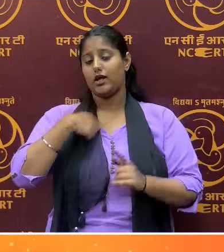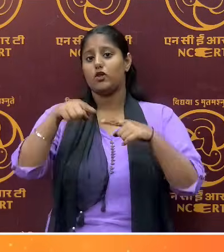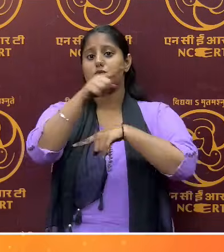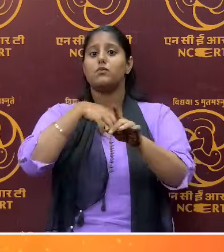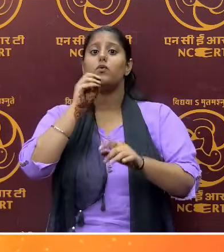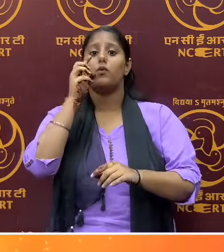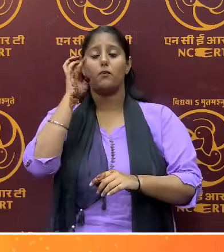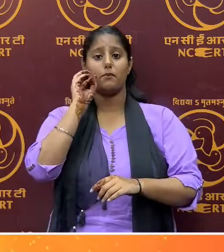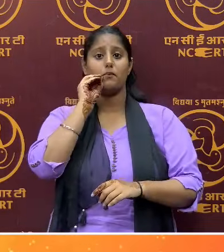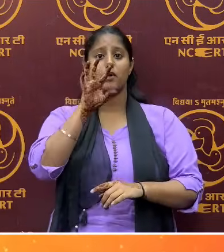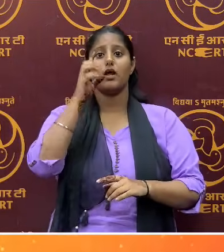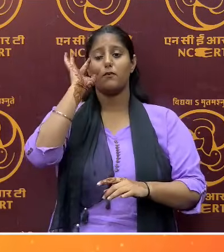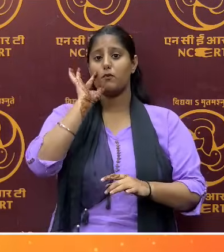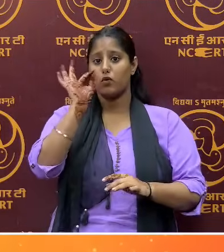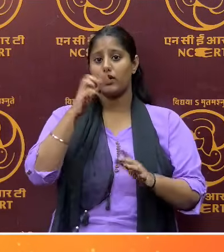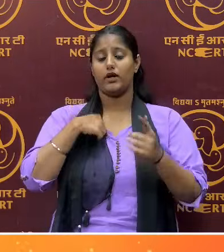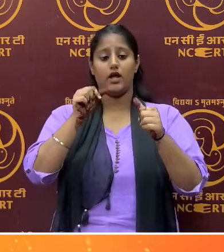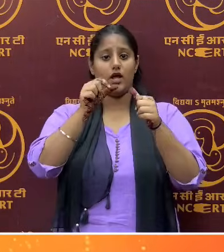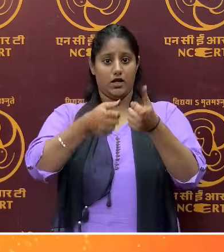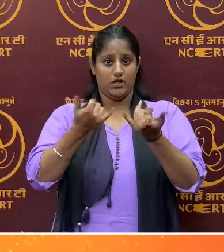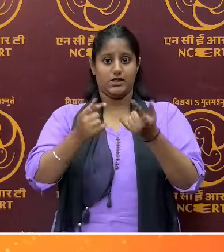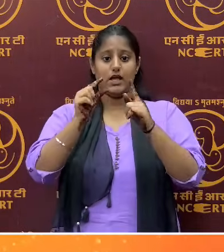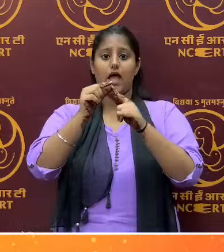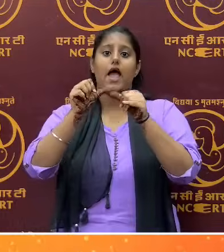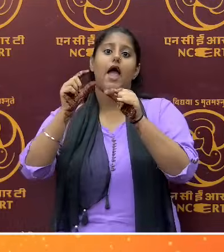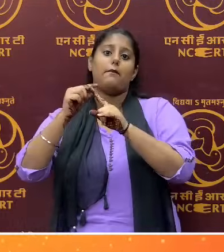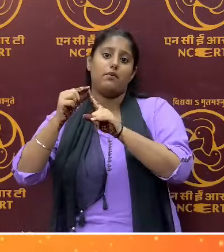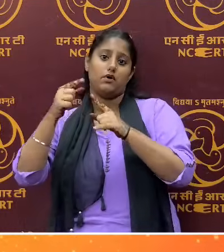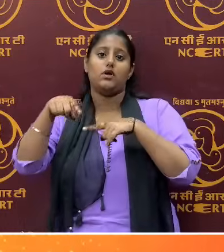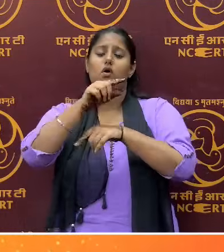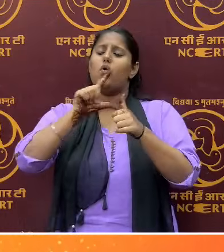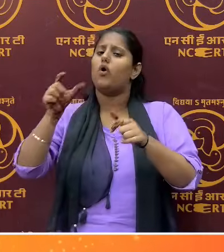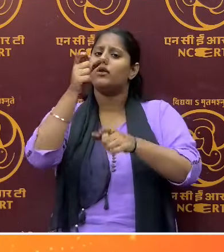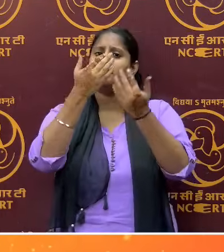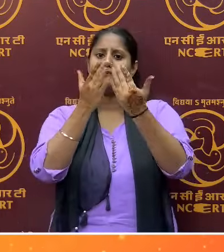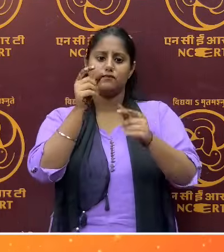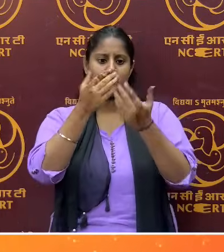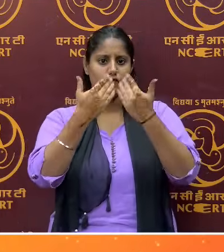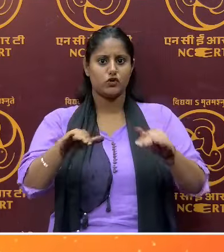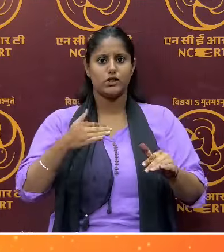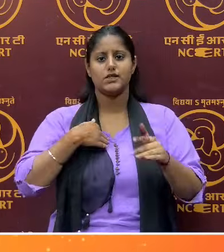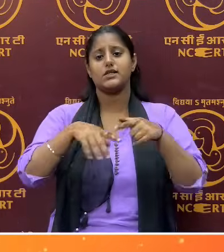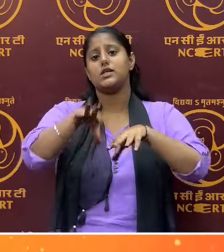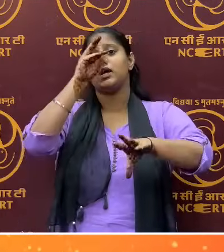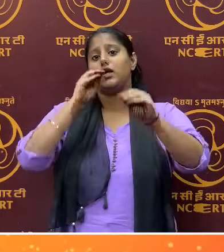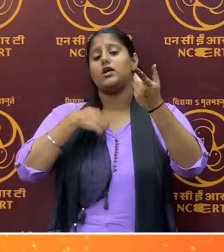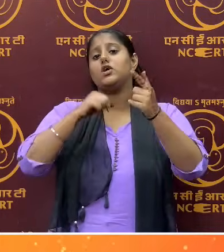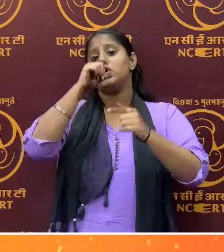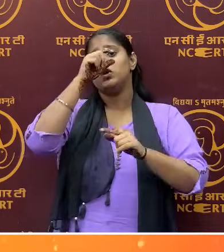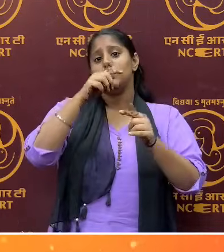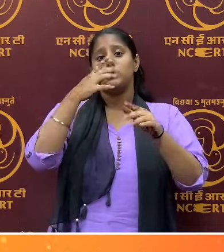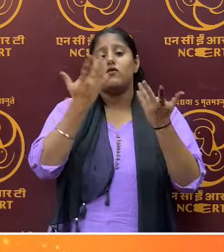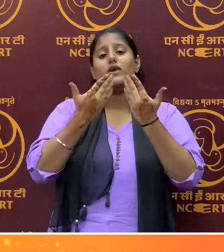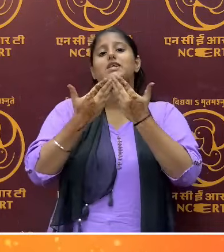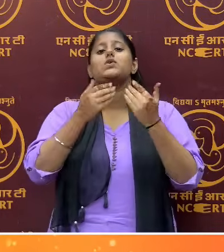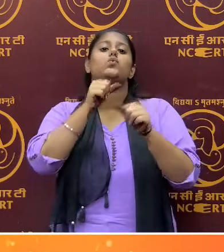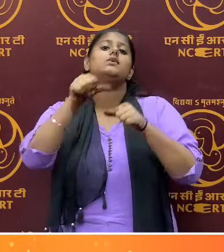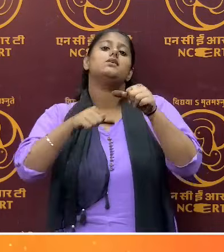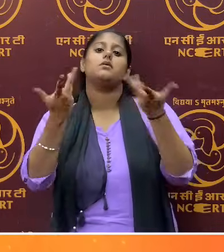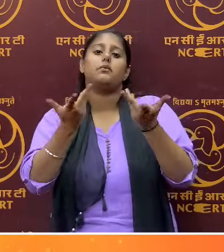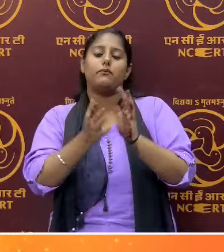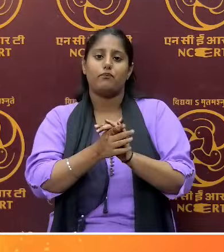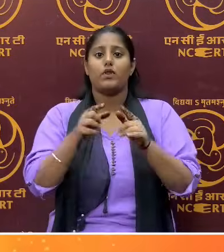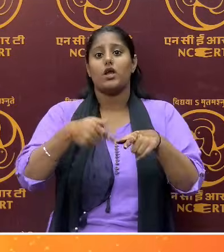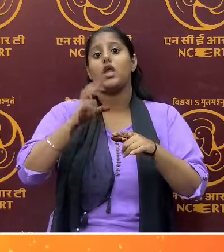very important to screen early identification of the children learning in the school system. So, this is very important